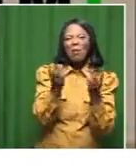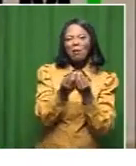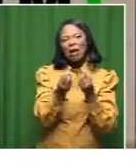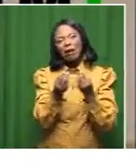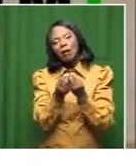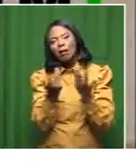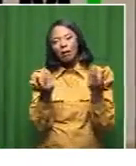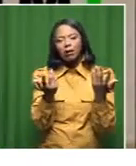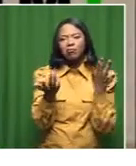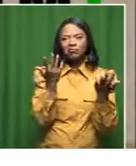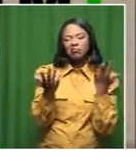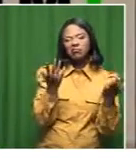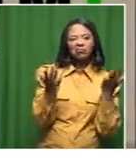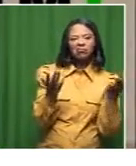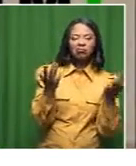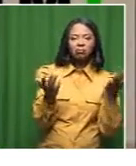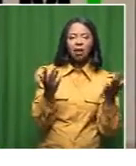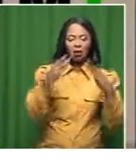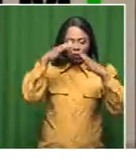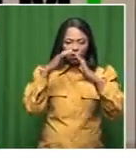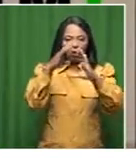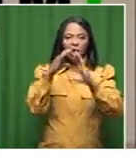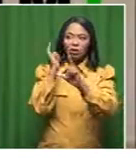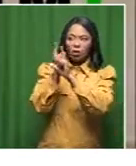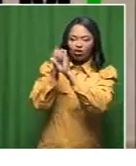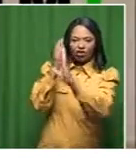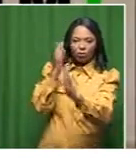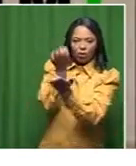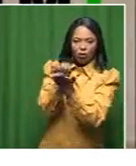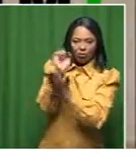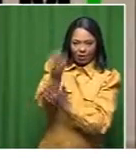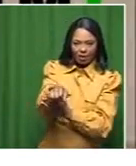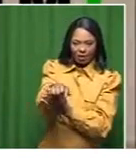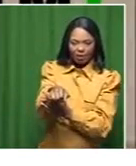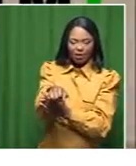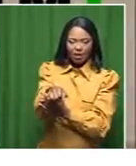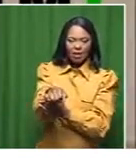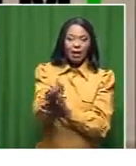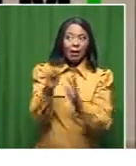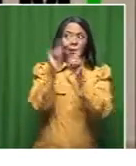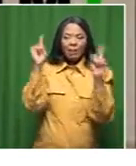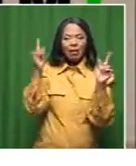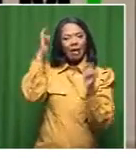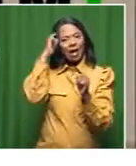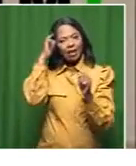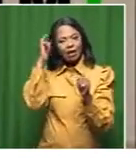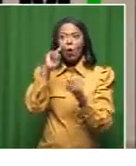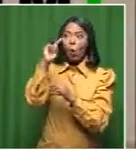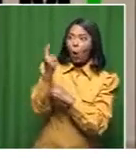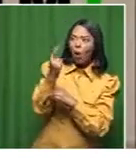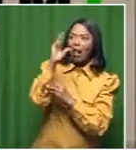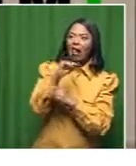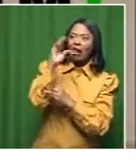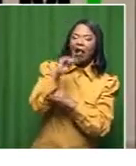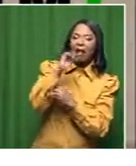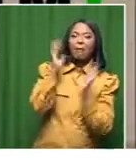about the focus in the township economy, and we've heard a lot about that. But I think beyond just talking about it,